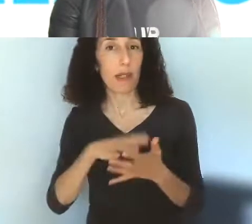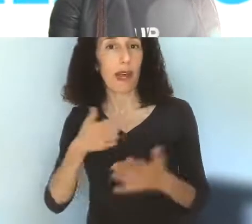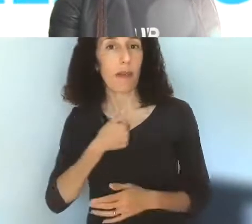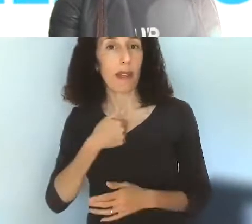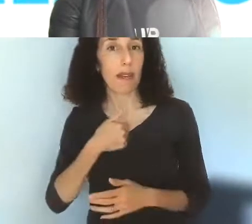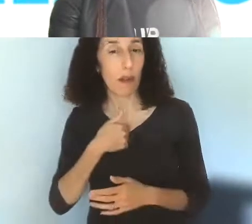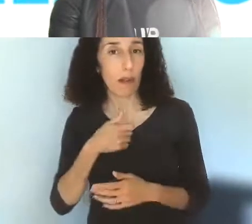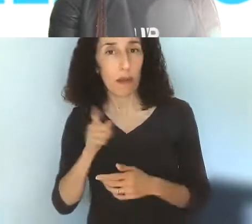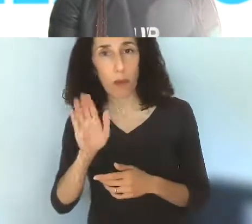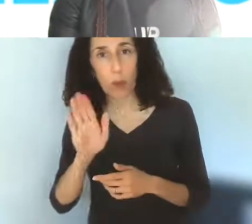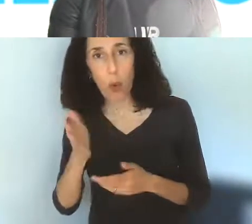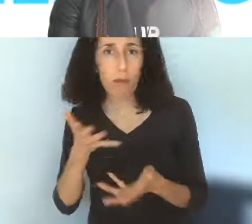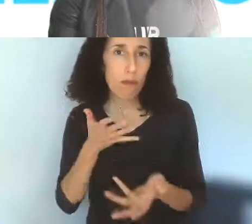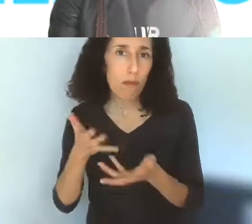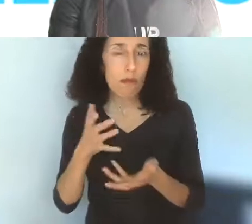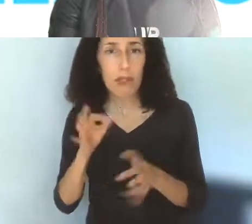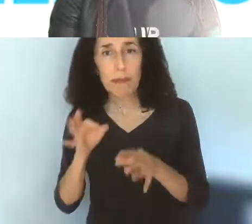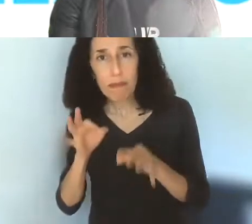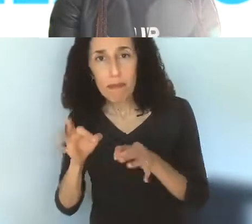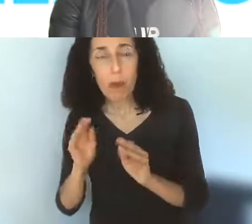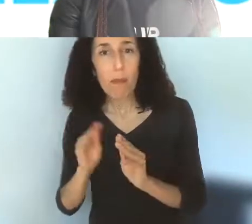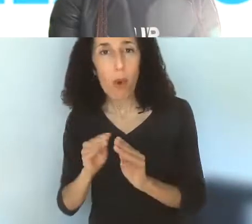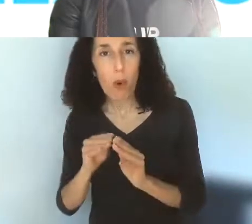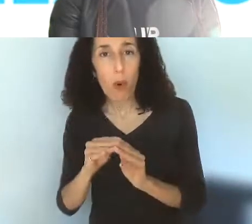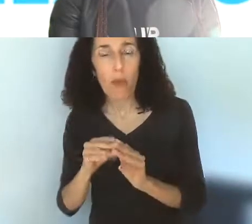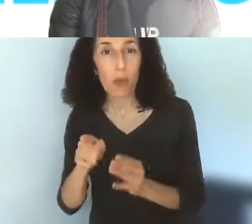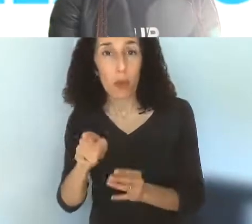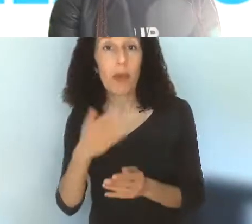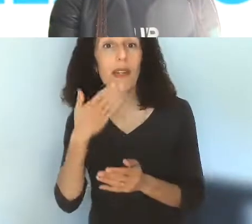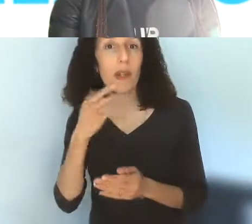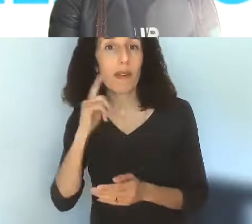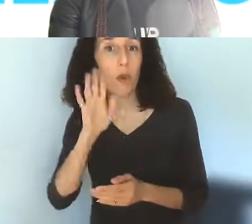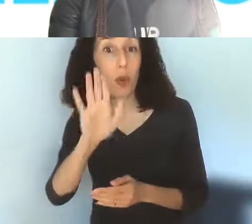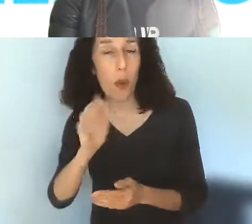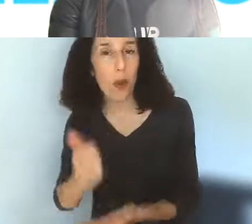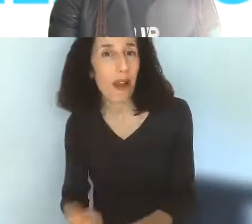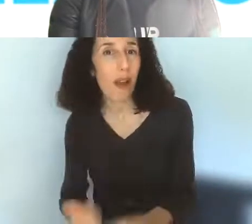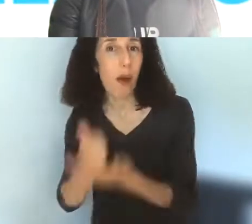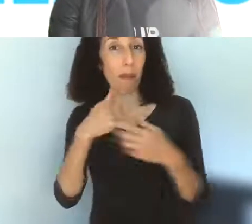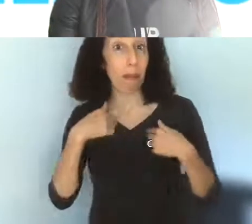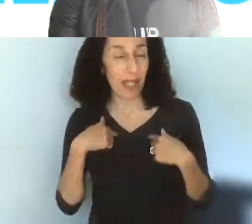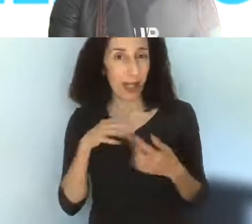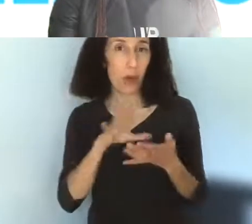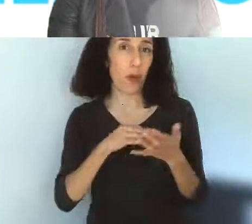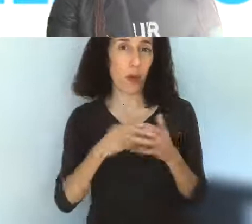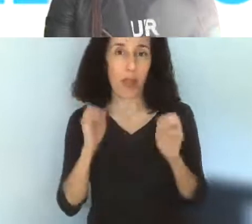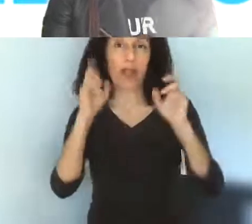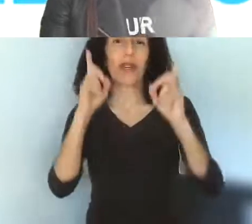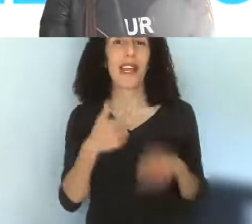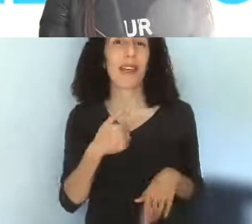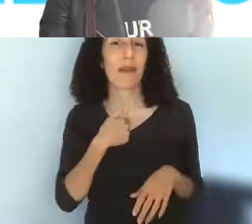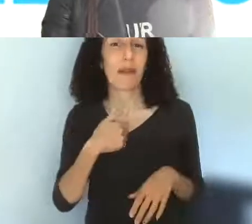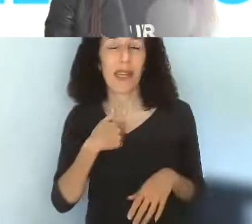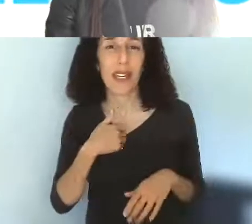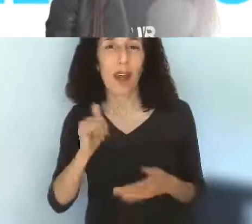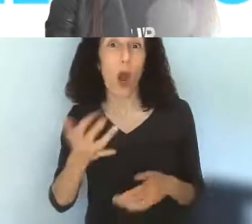expanded tremendously. So I want to thank you even for the education you did way back then. Maybe not that way back,